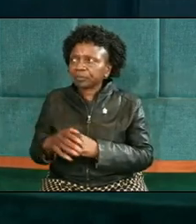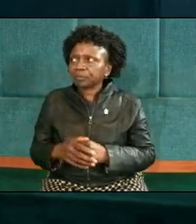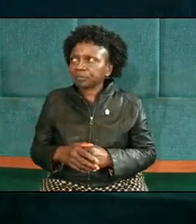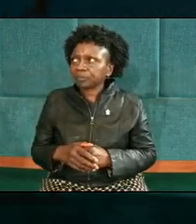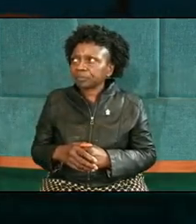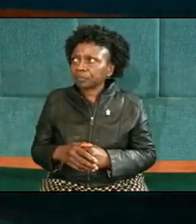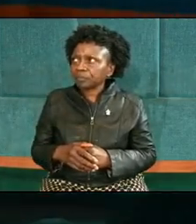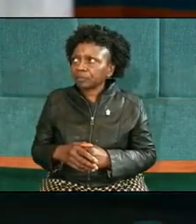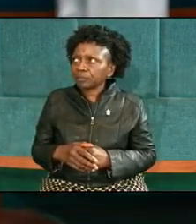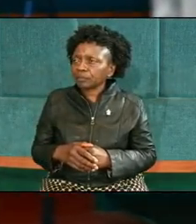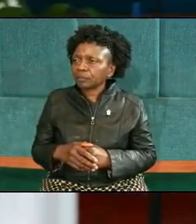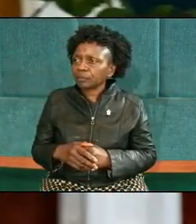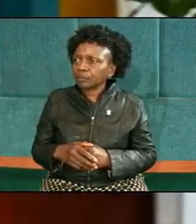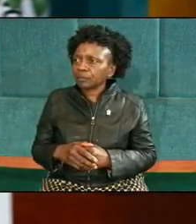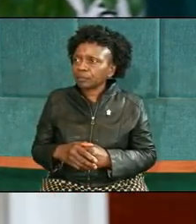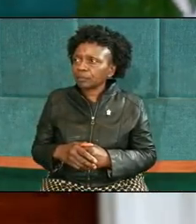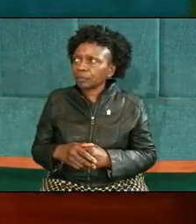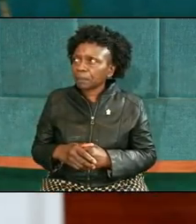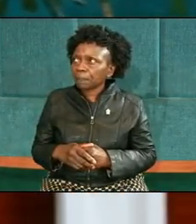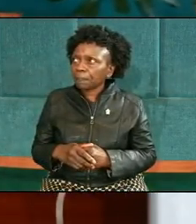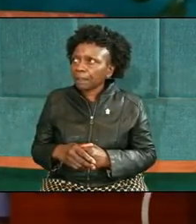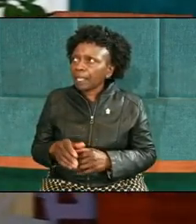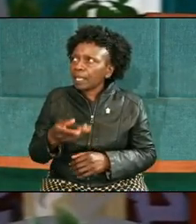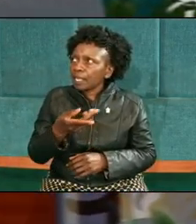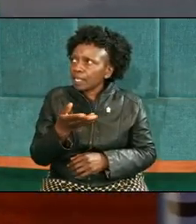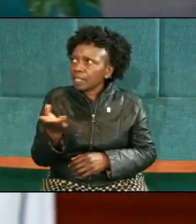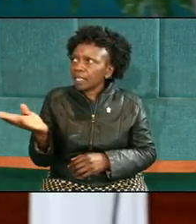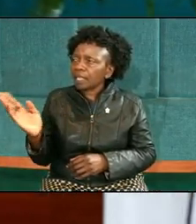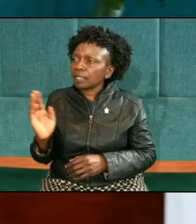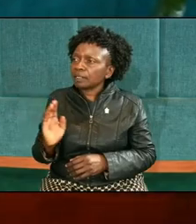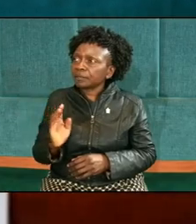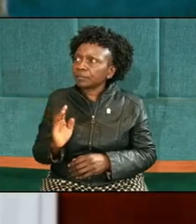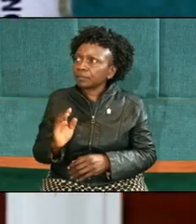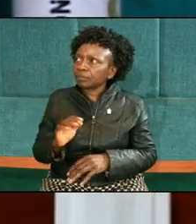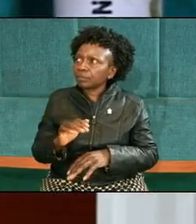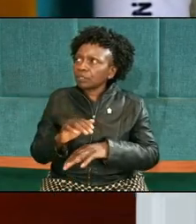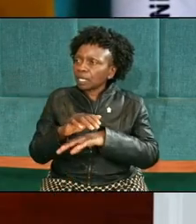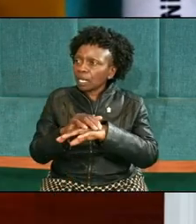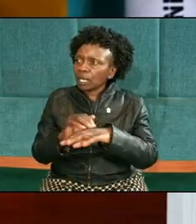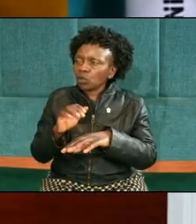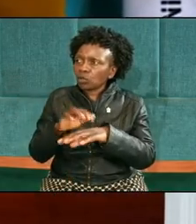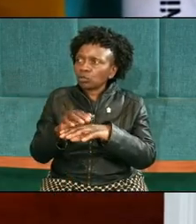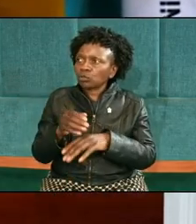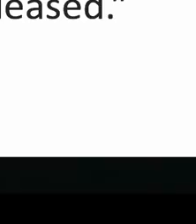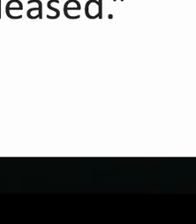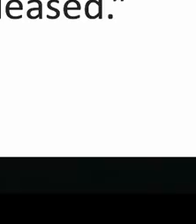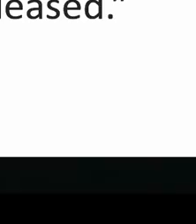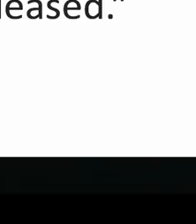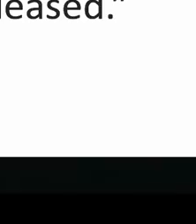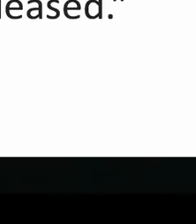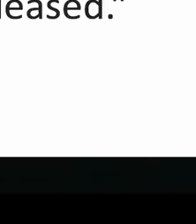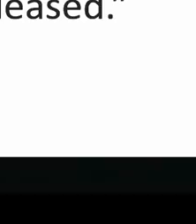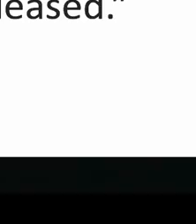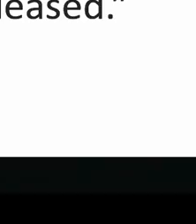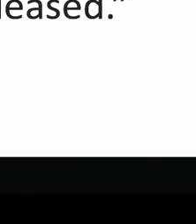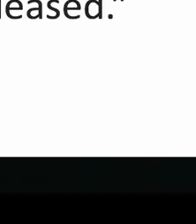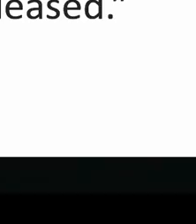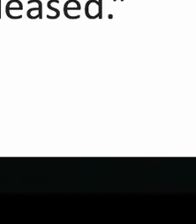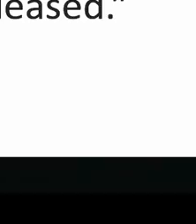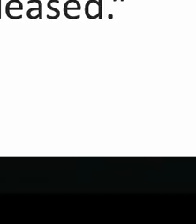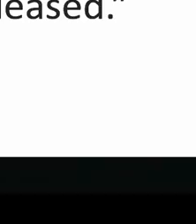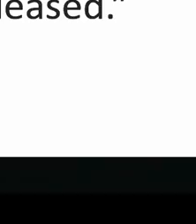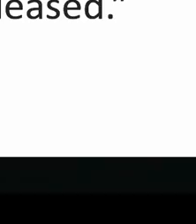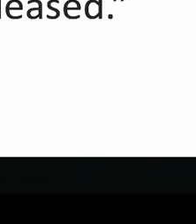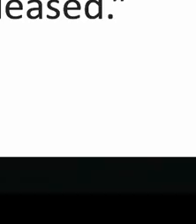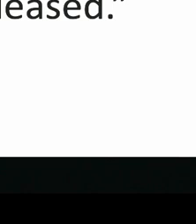going, transformation is taking place in the boat. They call on to Jonah's God and they say, please, Lord, don't let us die for